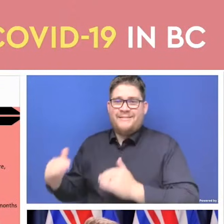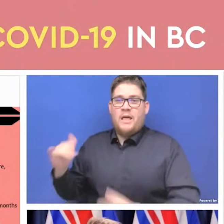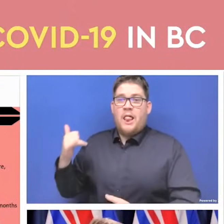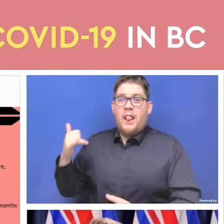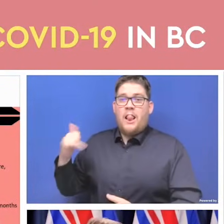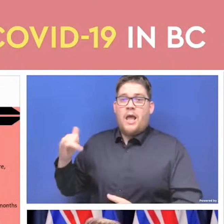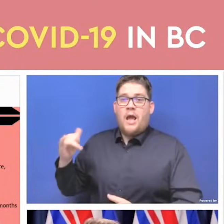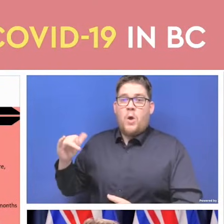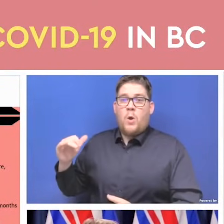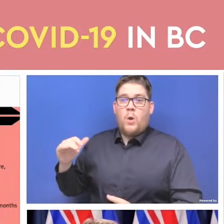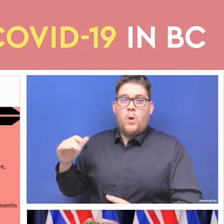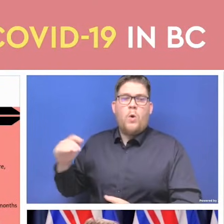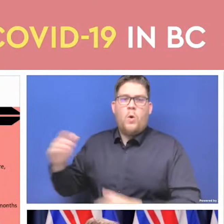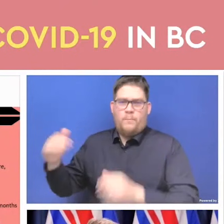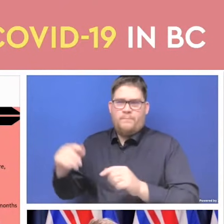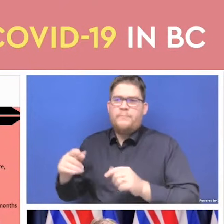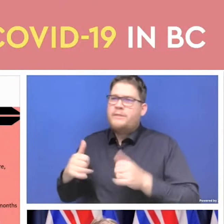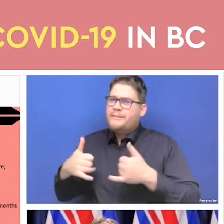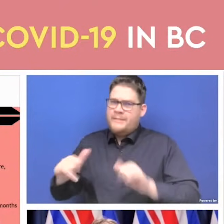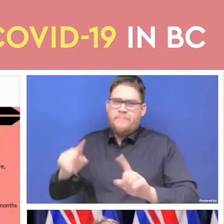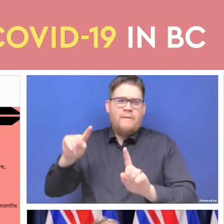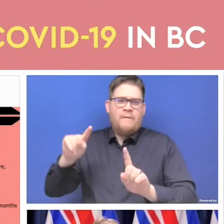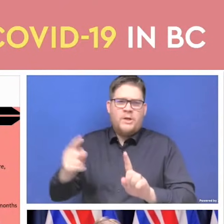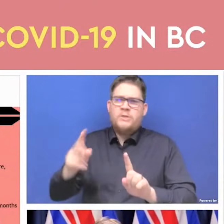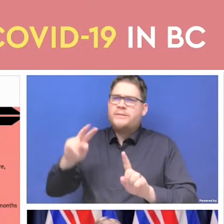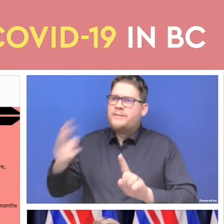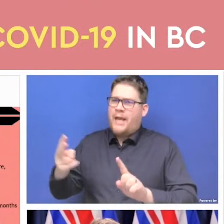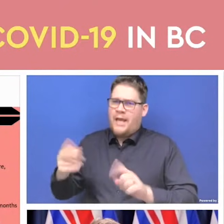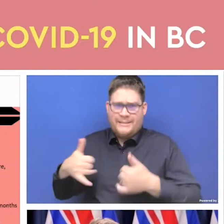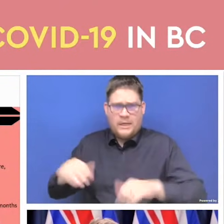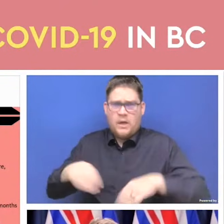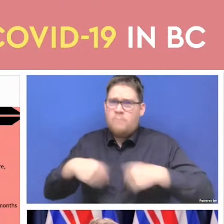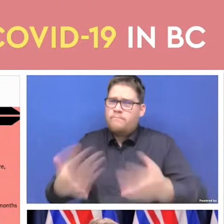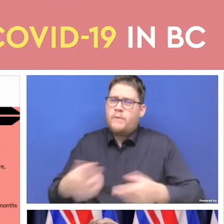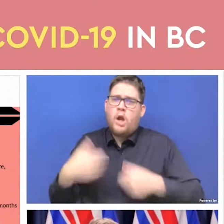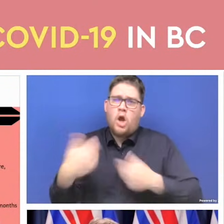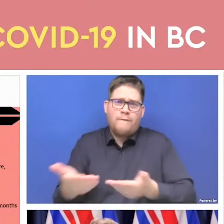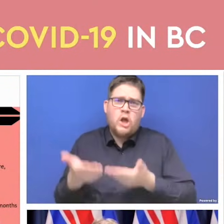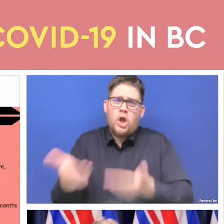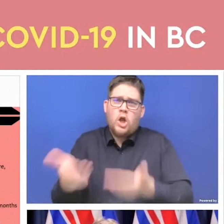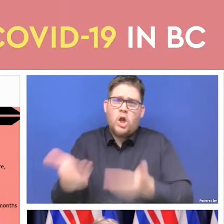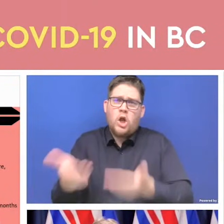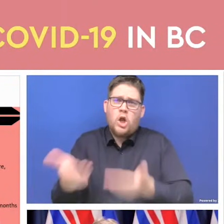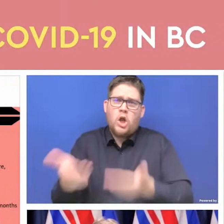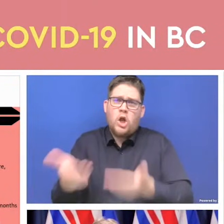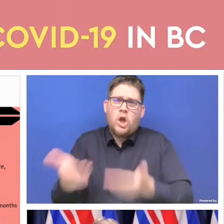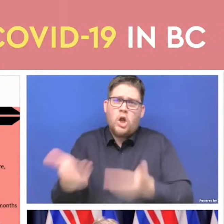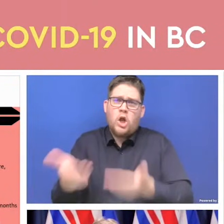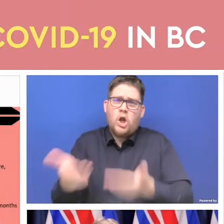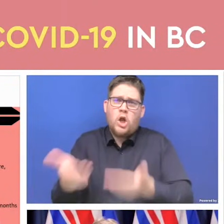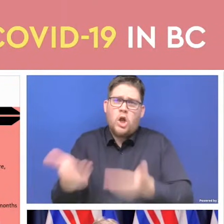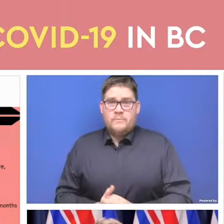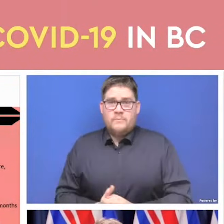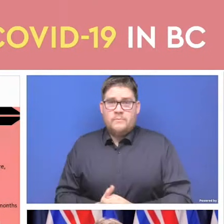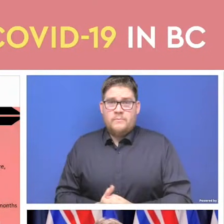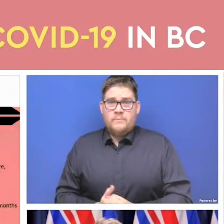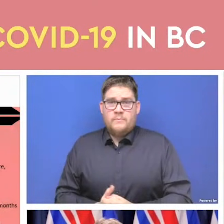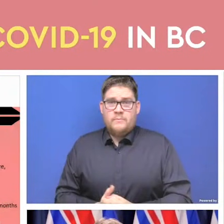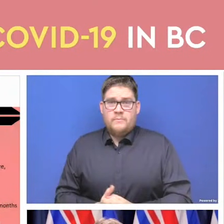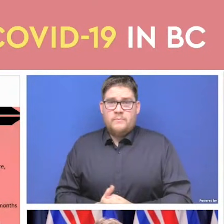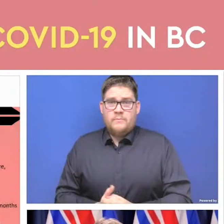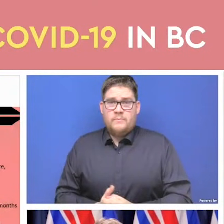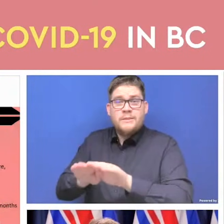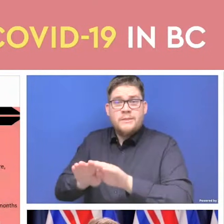will carry on throughout. And then we are, you know, the children's vaccine decision is pending. As soon as we